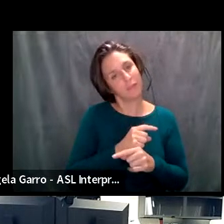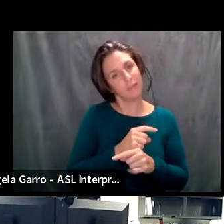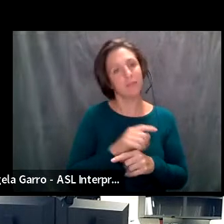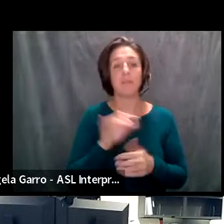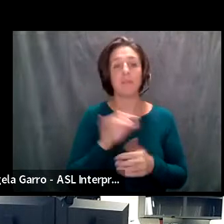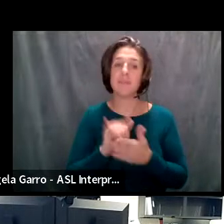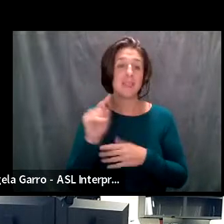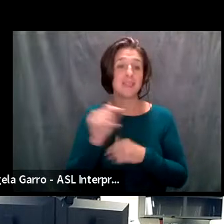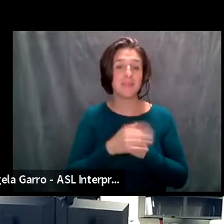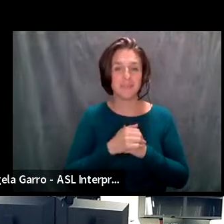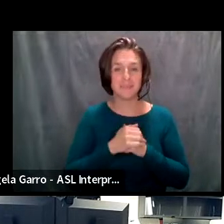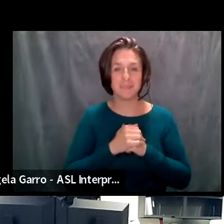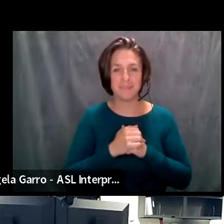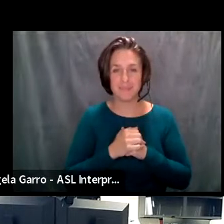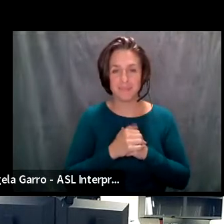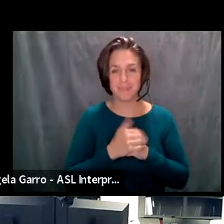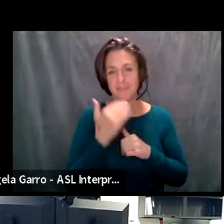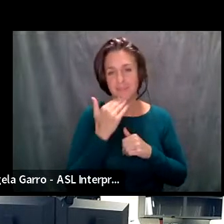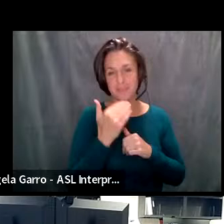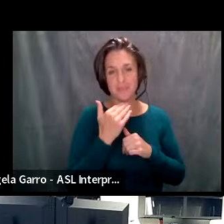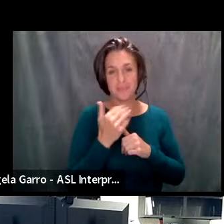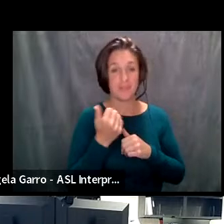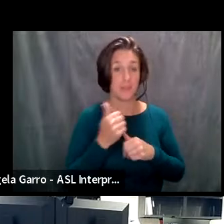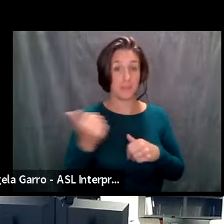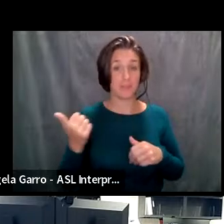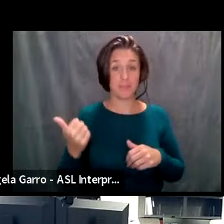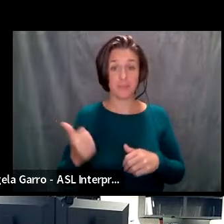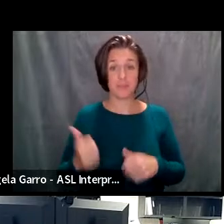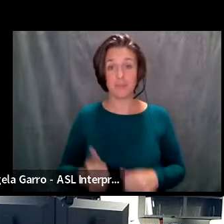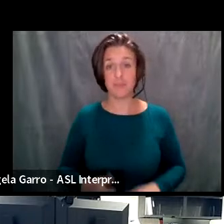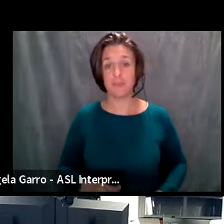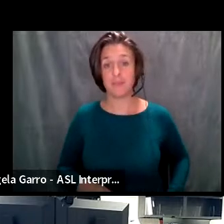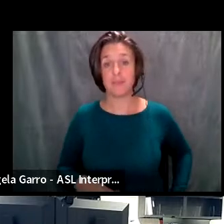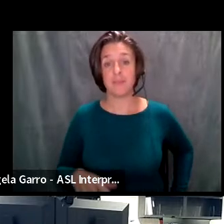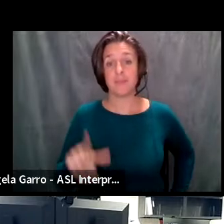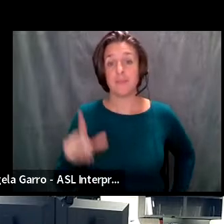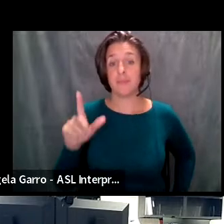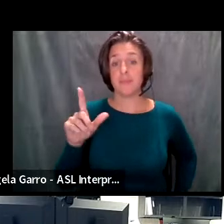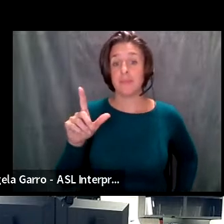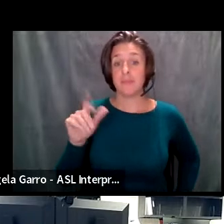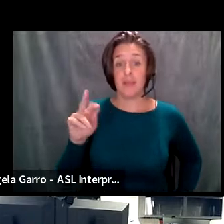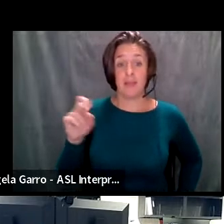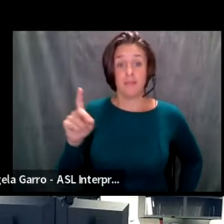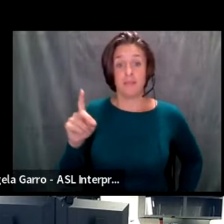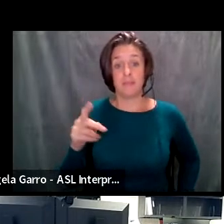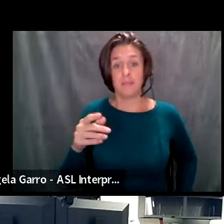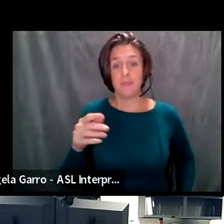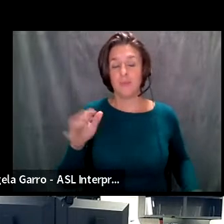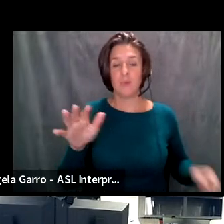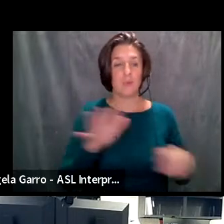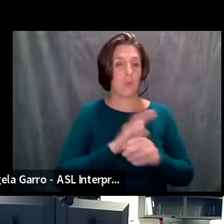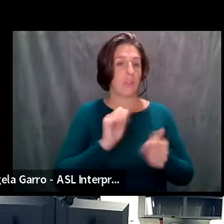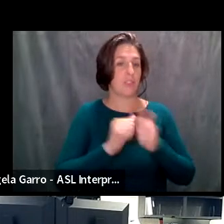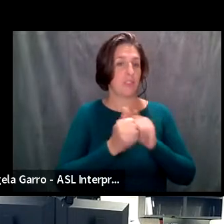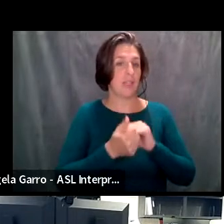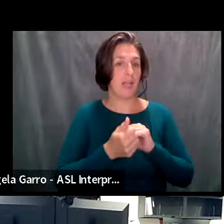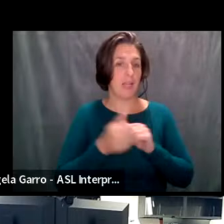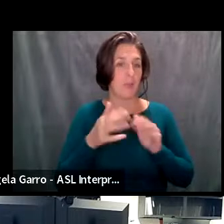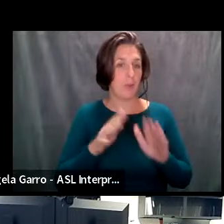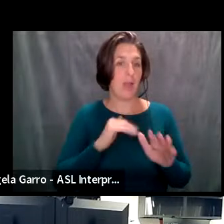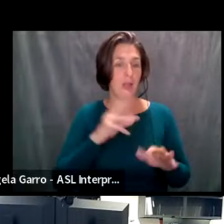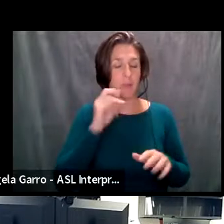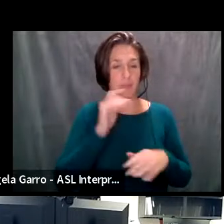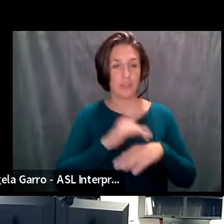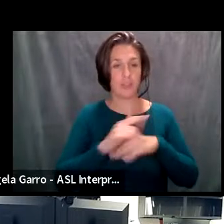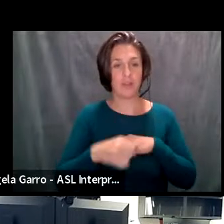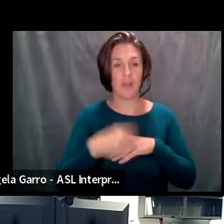it. Okay, thanks. Anybody else? Yes. Trustee Leon. So totally changing the way I was earlier. I always thought